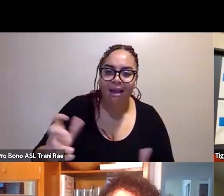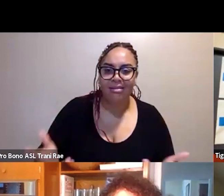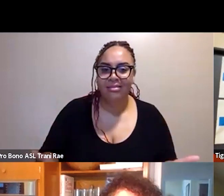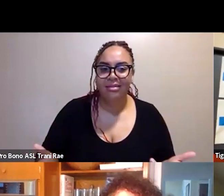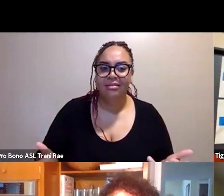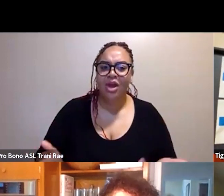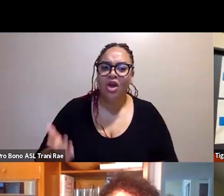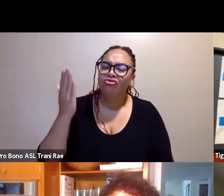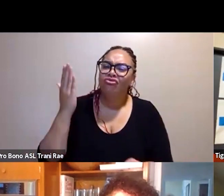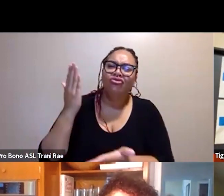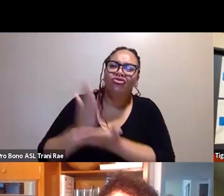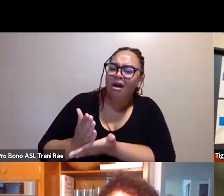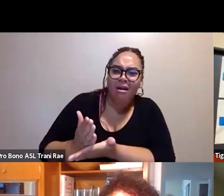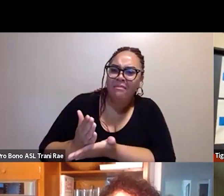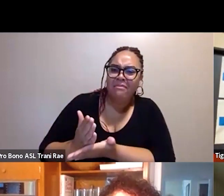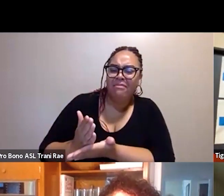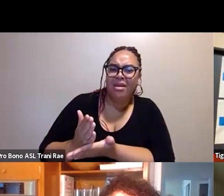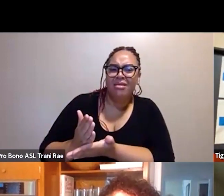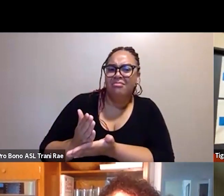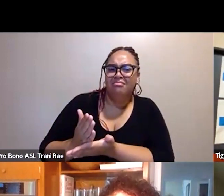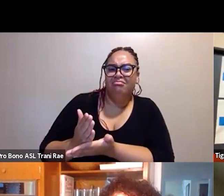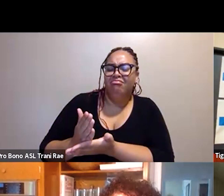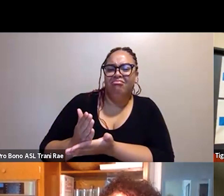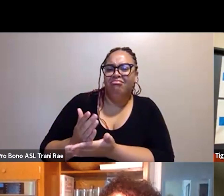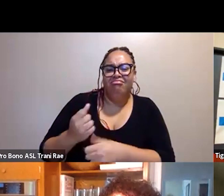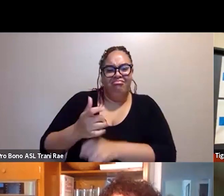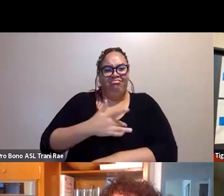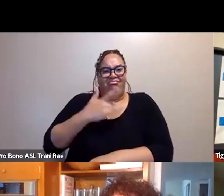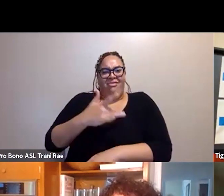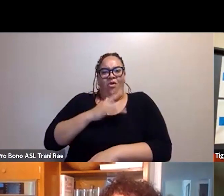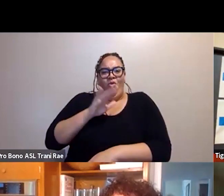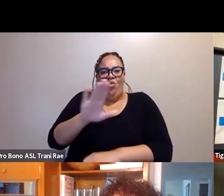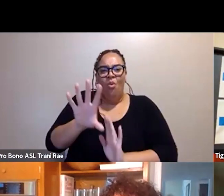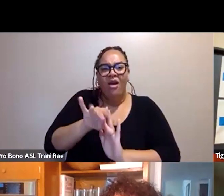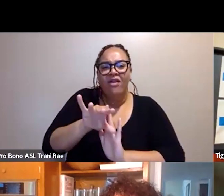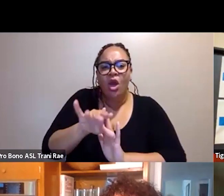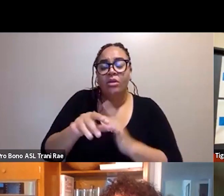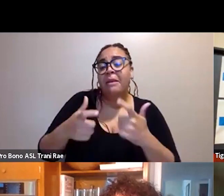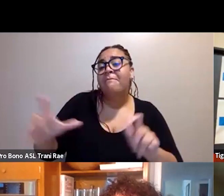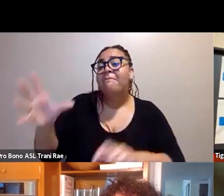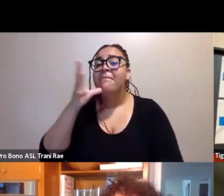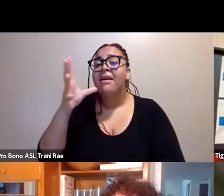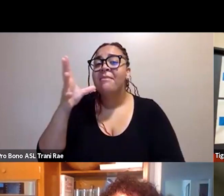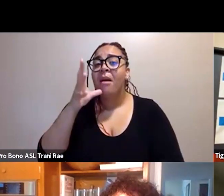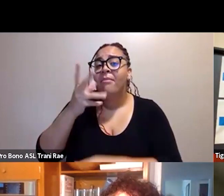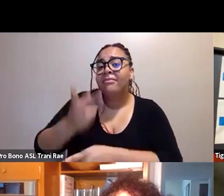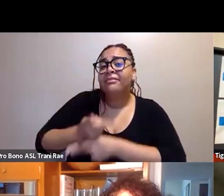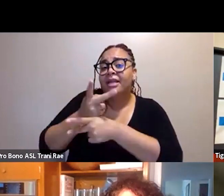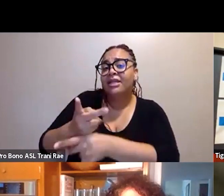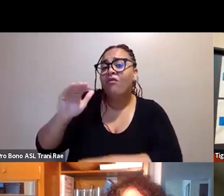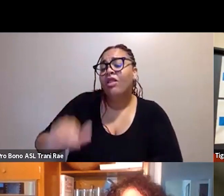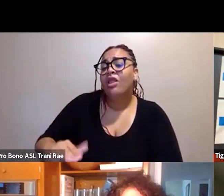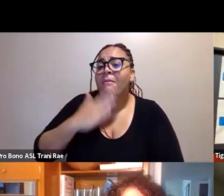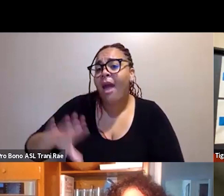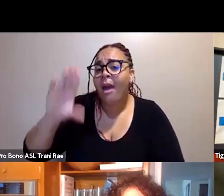projecting your videos. Big Mama takes care of little bad boy. Naughty little fat girl gets